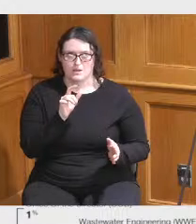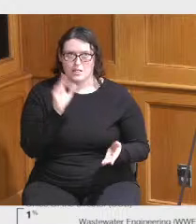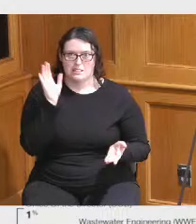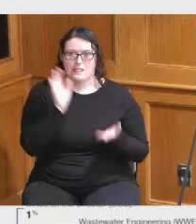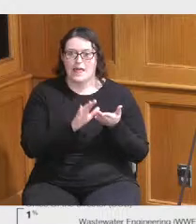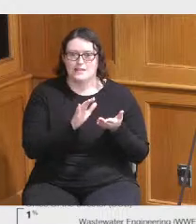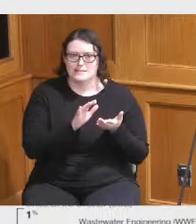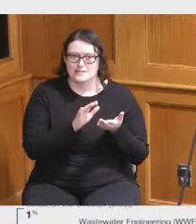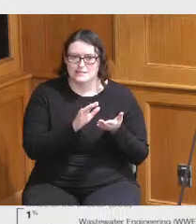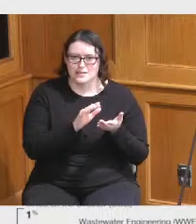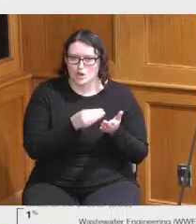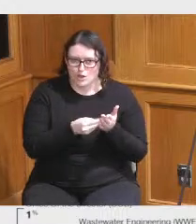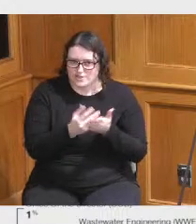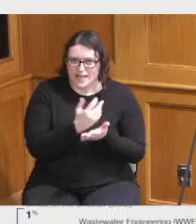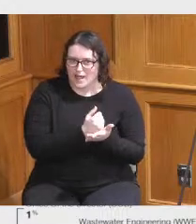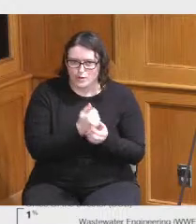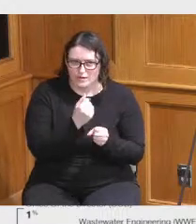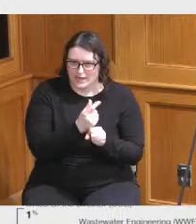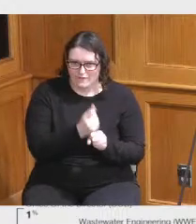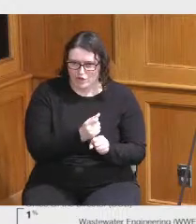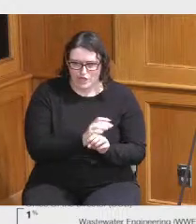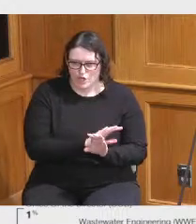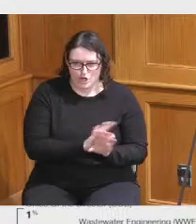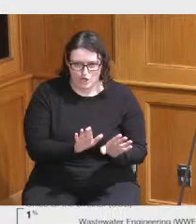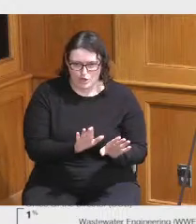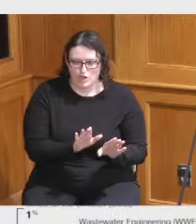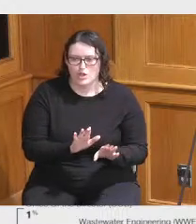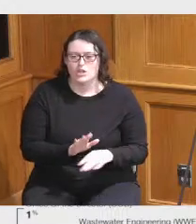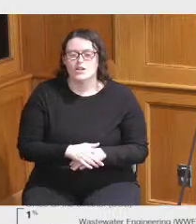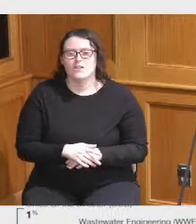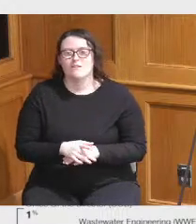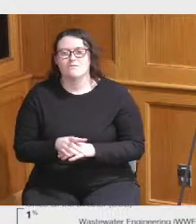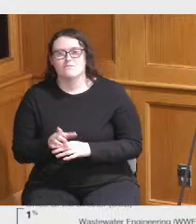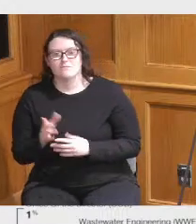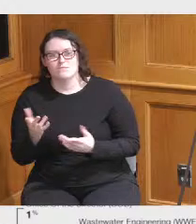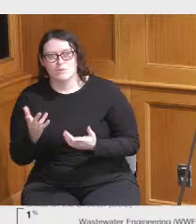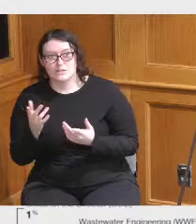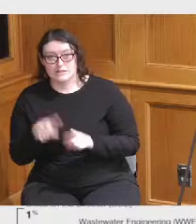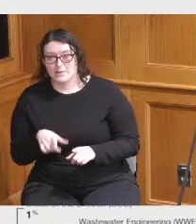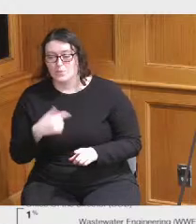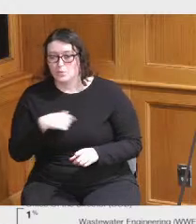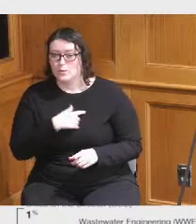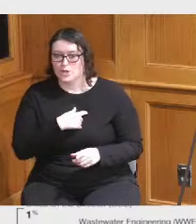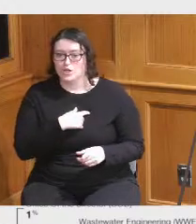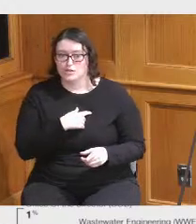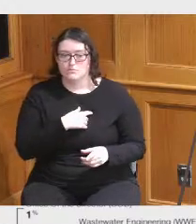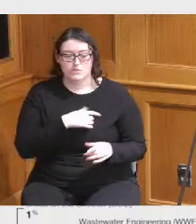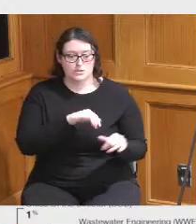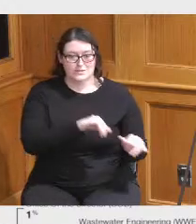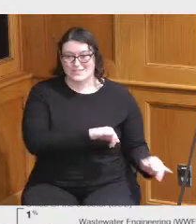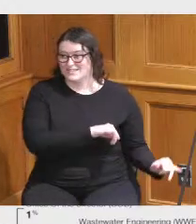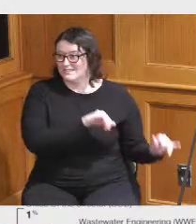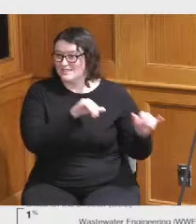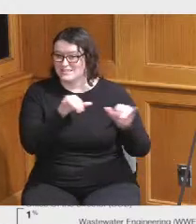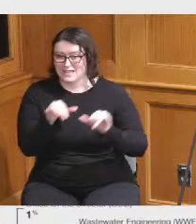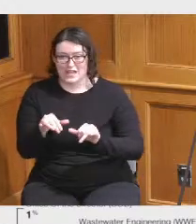in the personnel and the staffing that we have. And in fact, we are carrying over the same